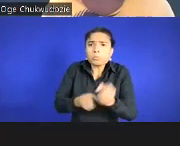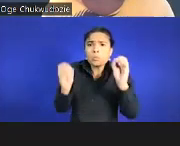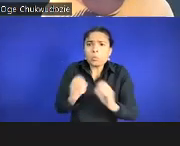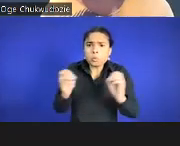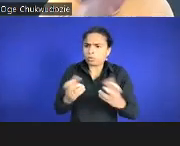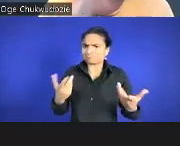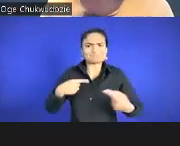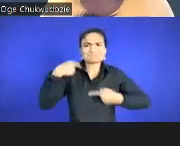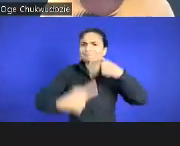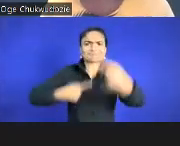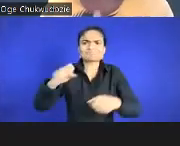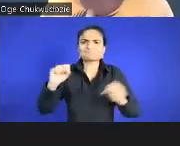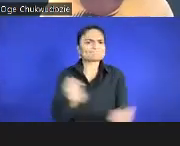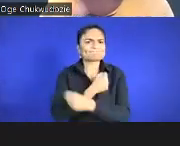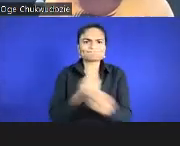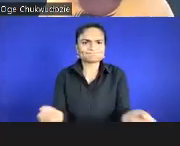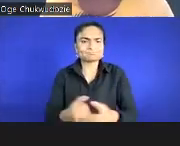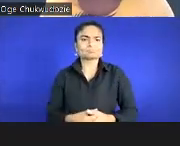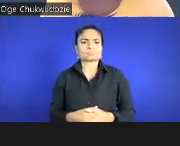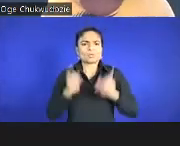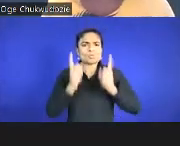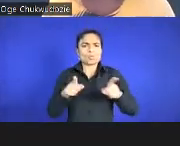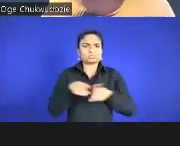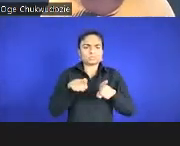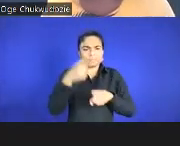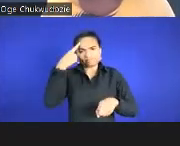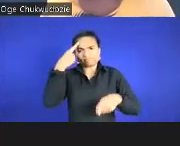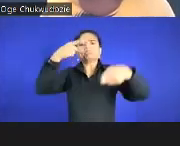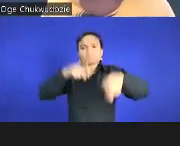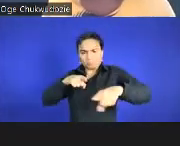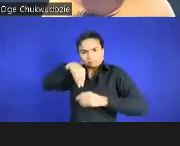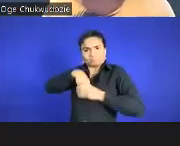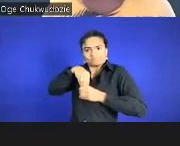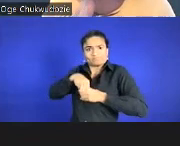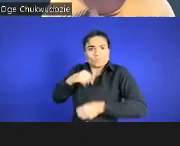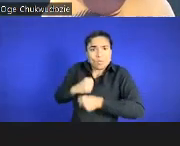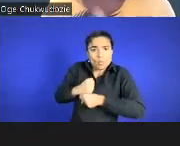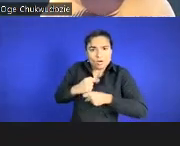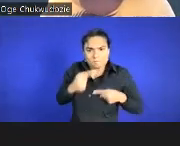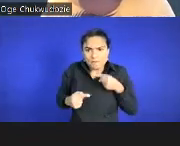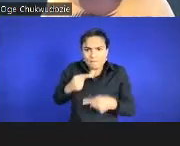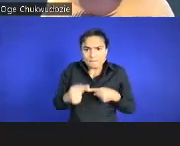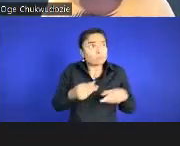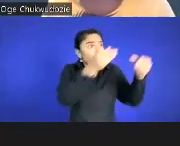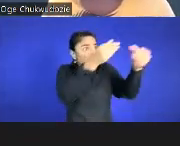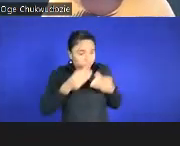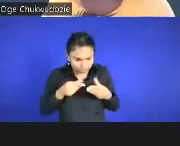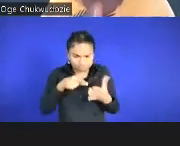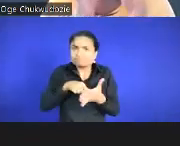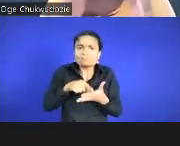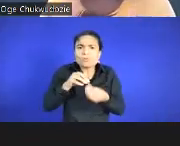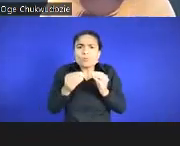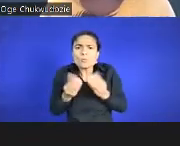report comes in and it's against a breach of the organizational policy and conduct, then the disciplinary actions will need to be